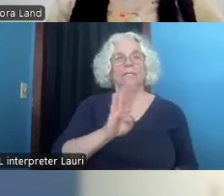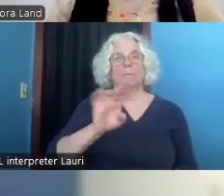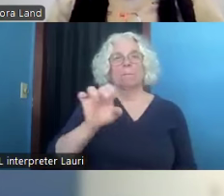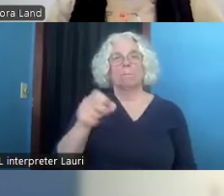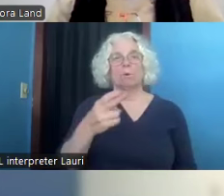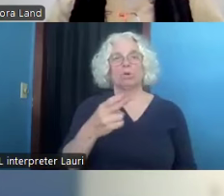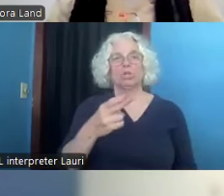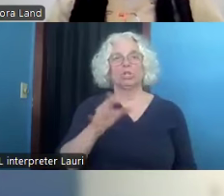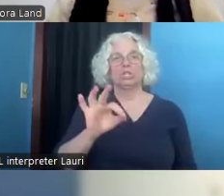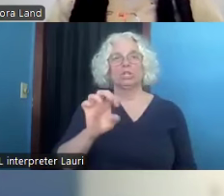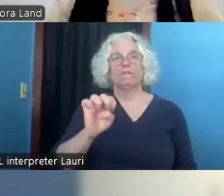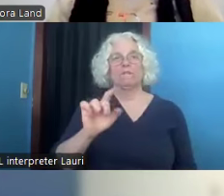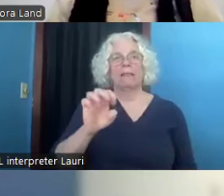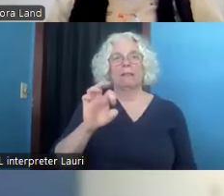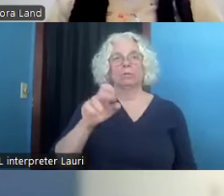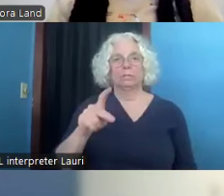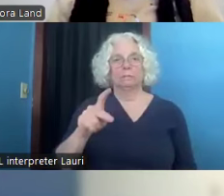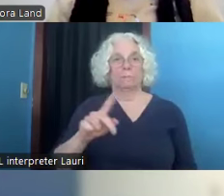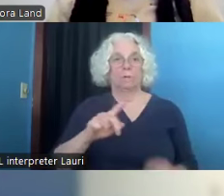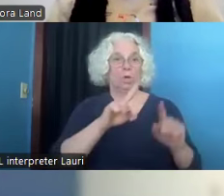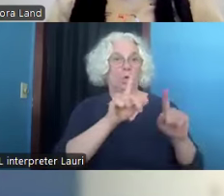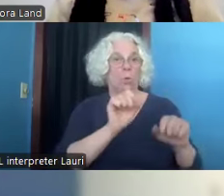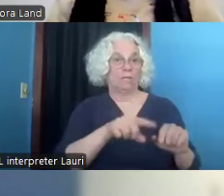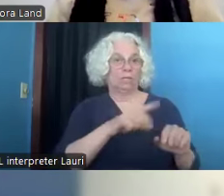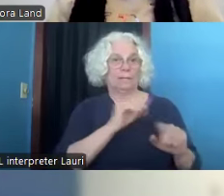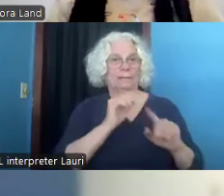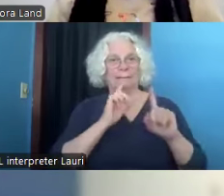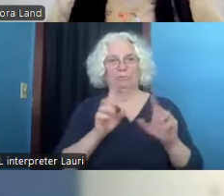Fellowship question and answer session.